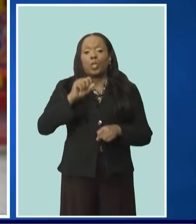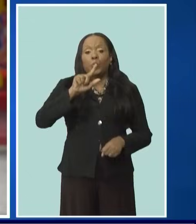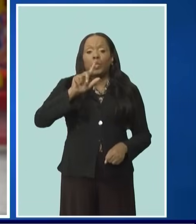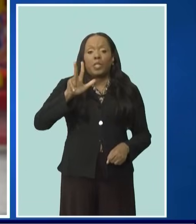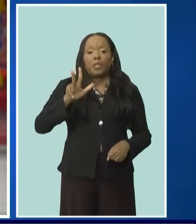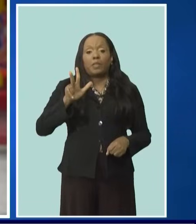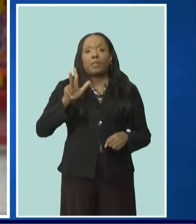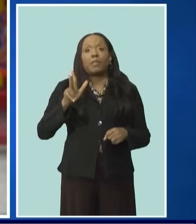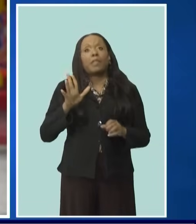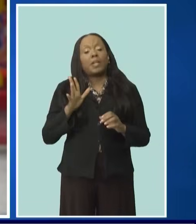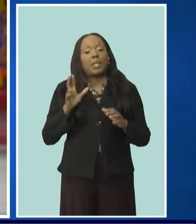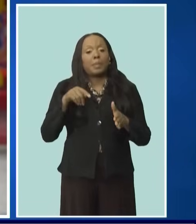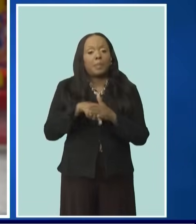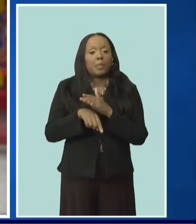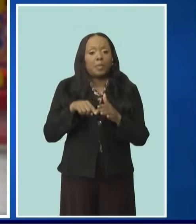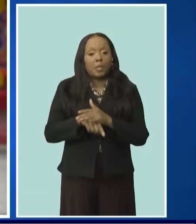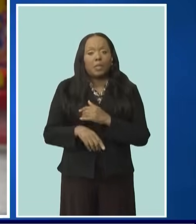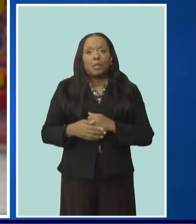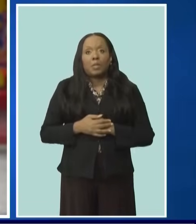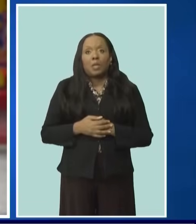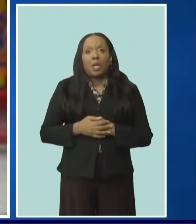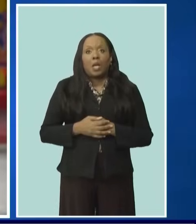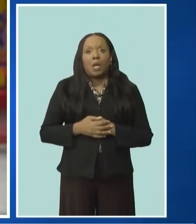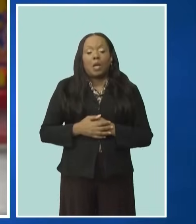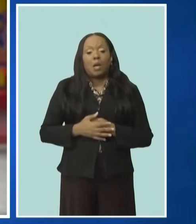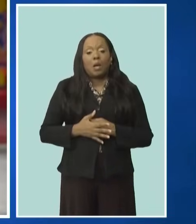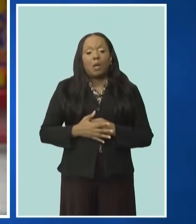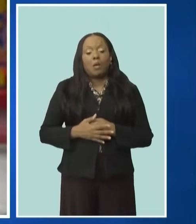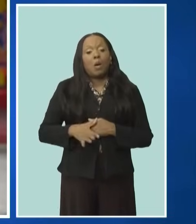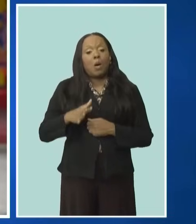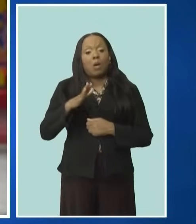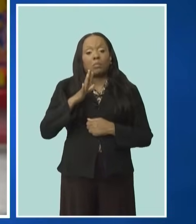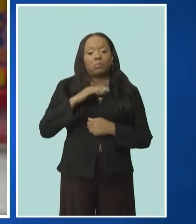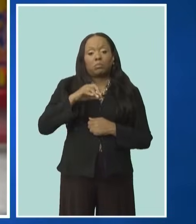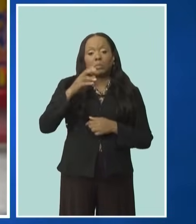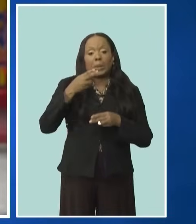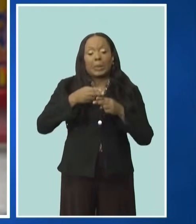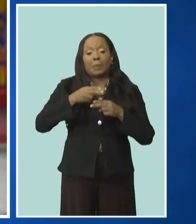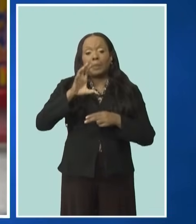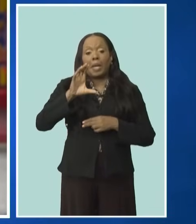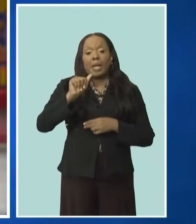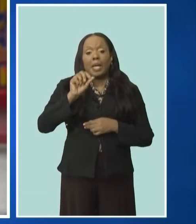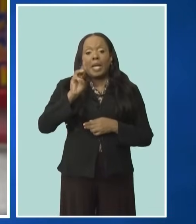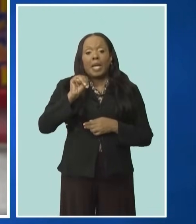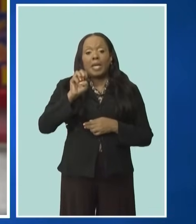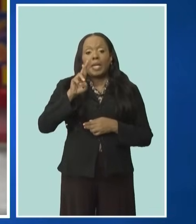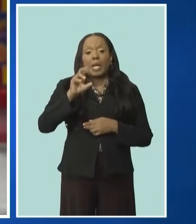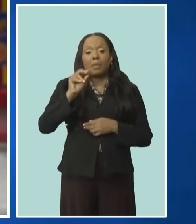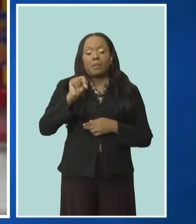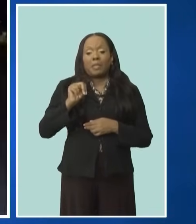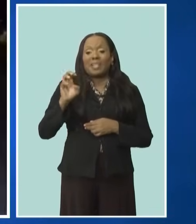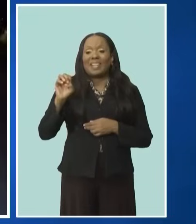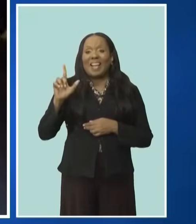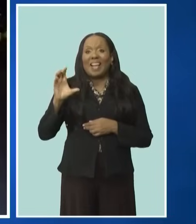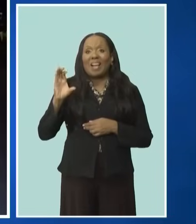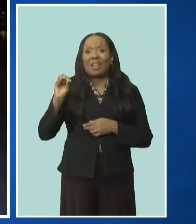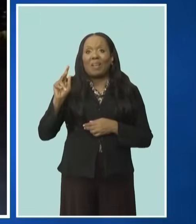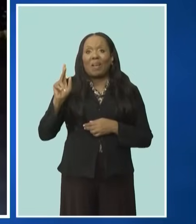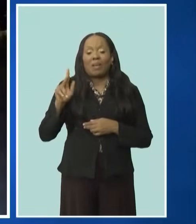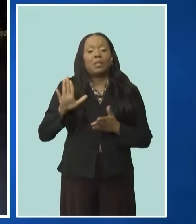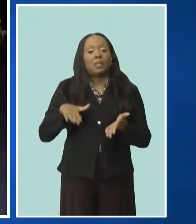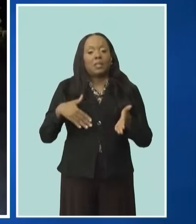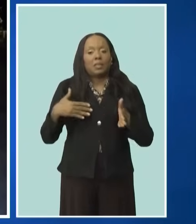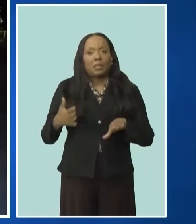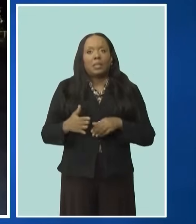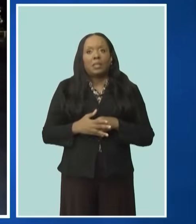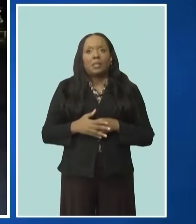as 22-year-old Cameron Alcott of 47 Rendezvous Gardens, Christchurch. He was fatally shot here just